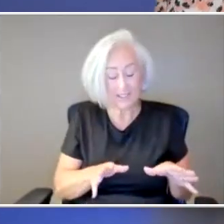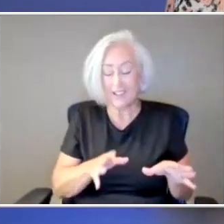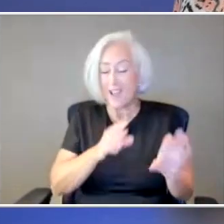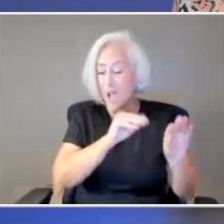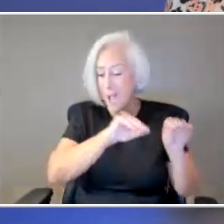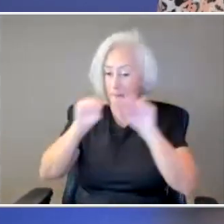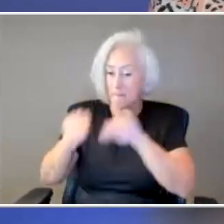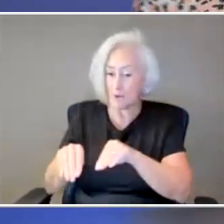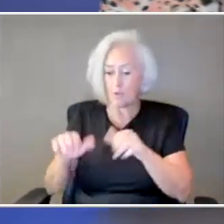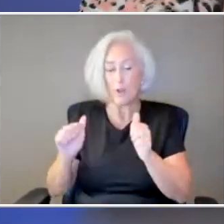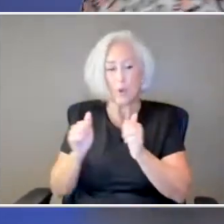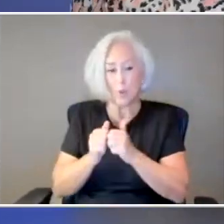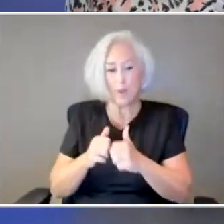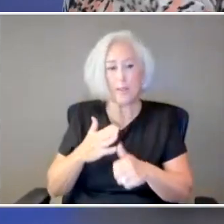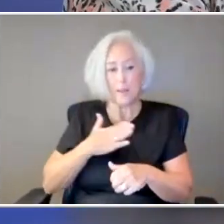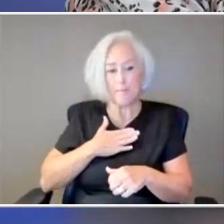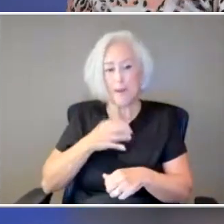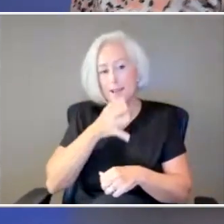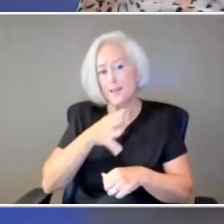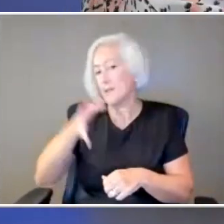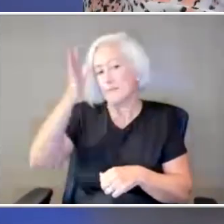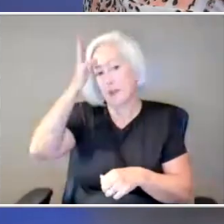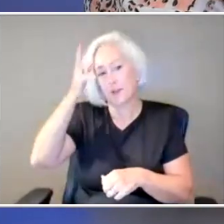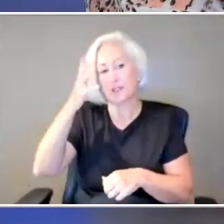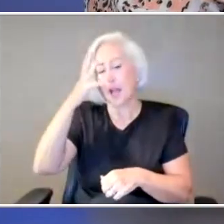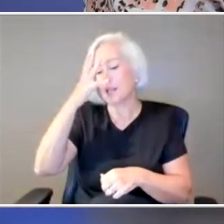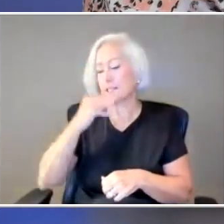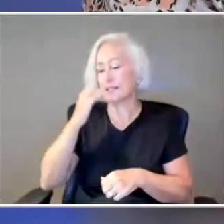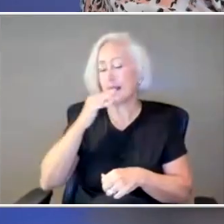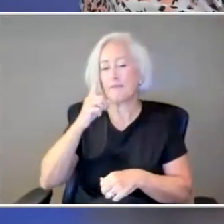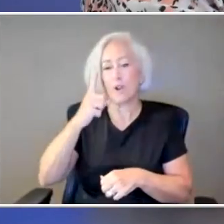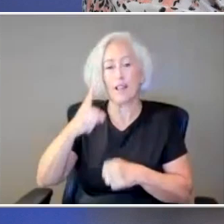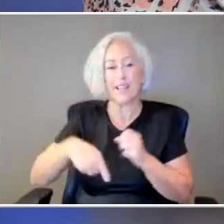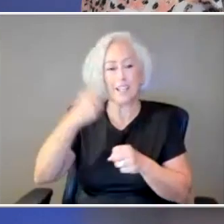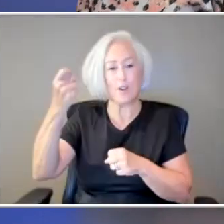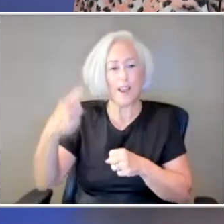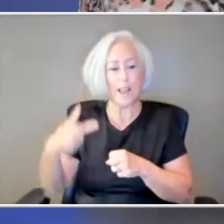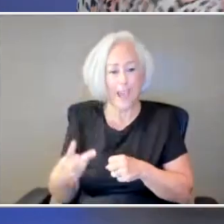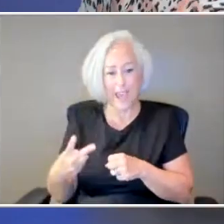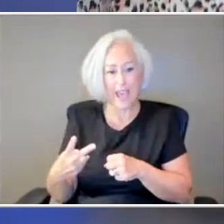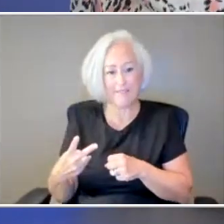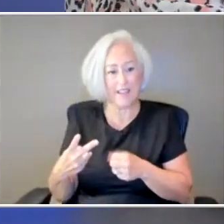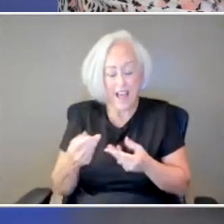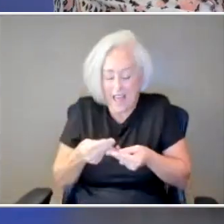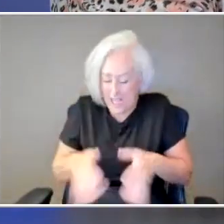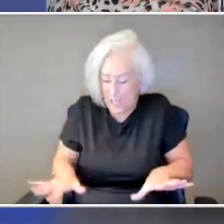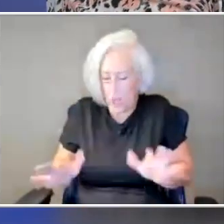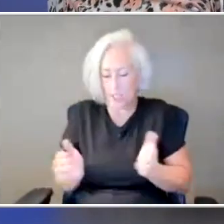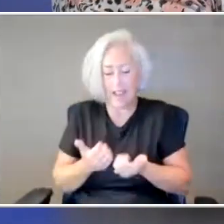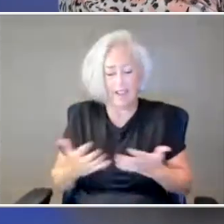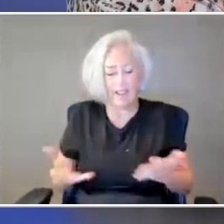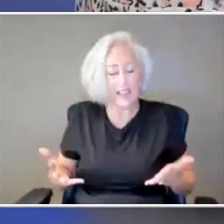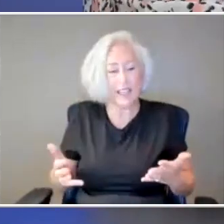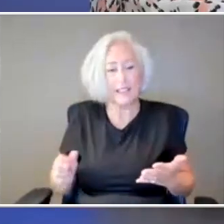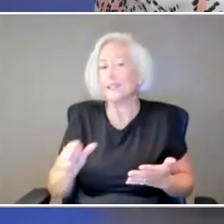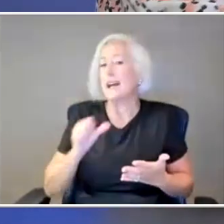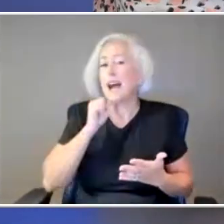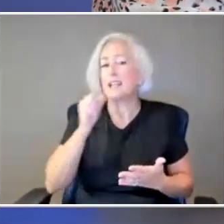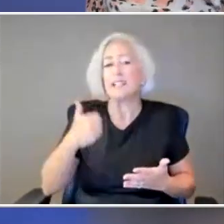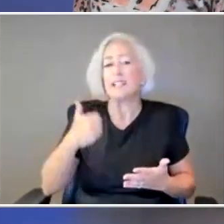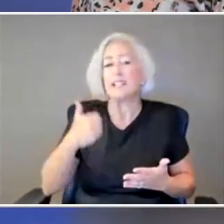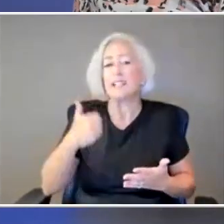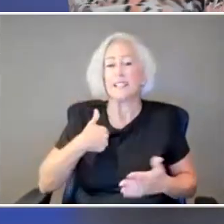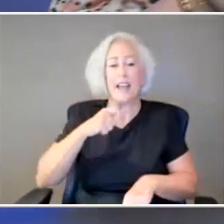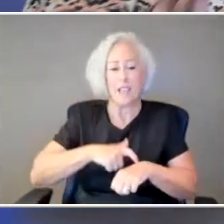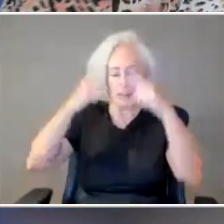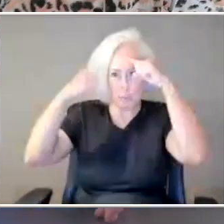for 1.5 years. And I mean, I lost everything and I didn't even have enough time to process it. And I had a counselor that was working with me through it the whole